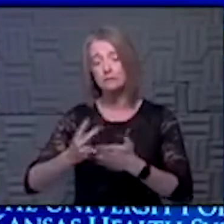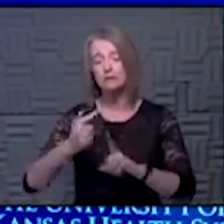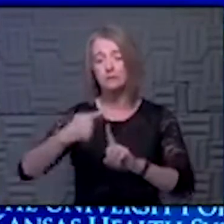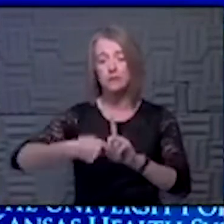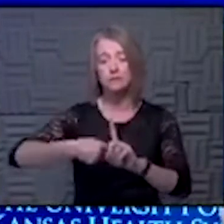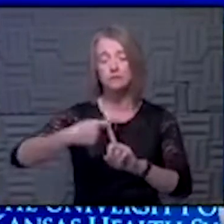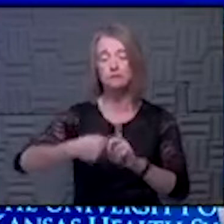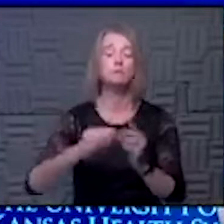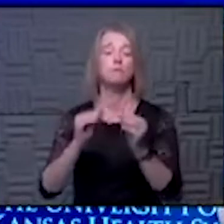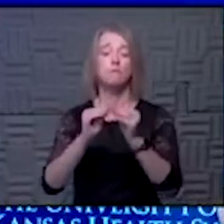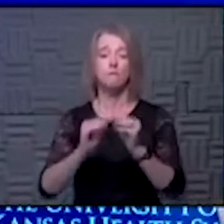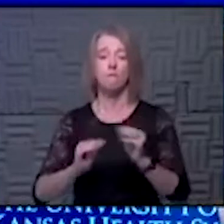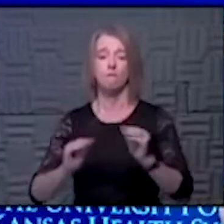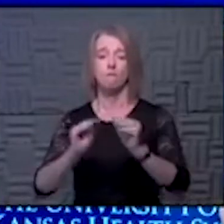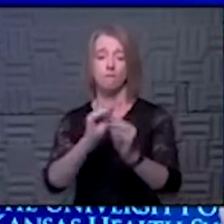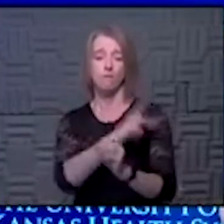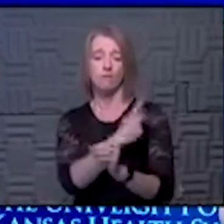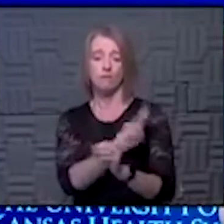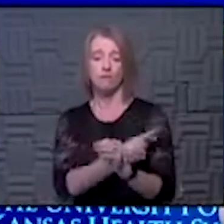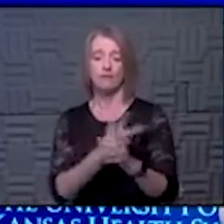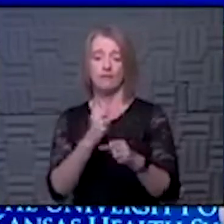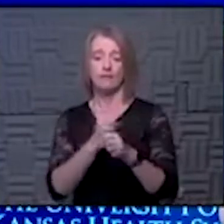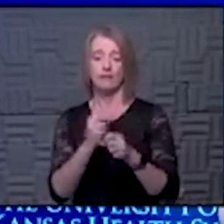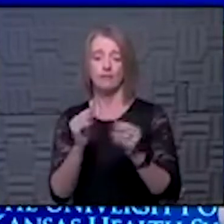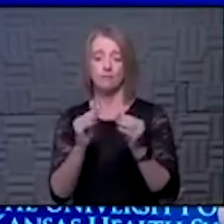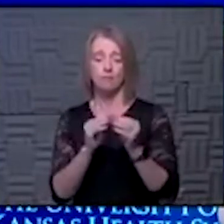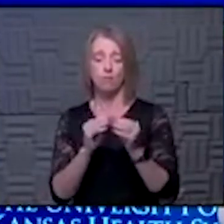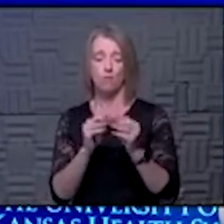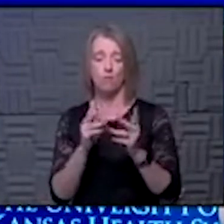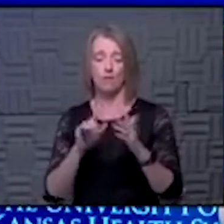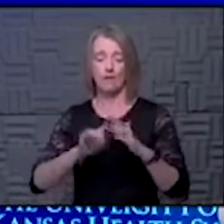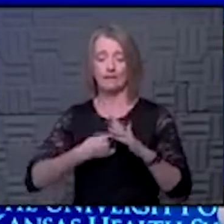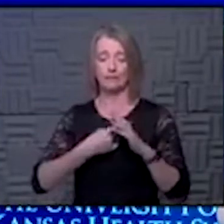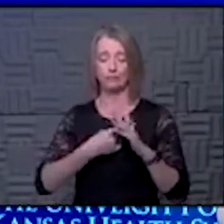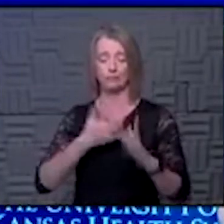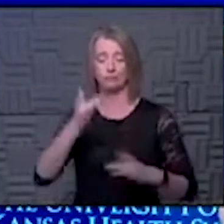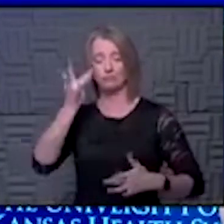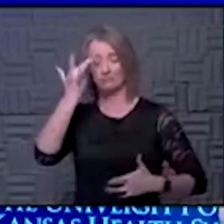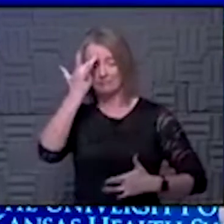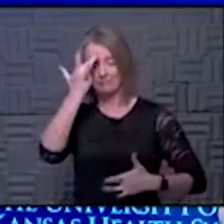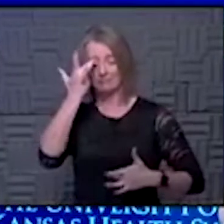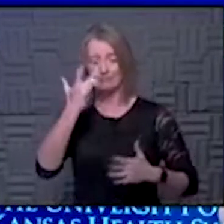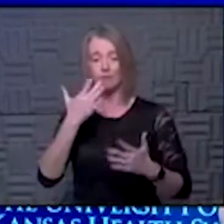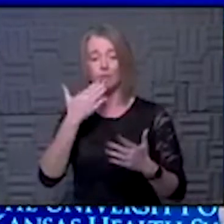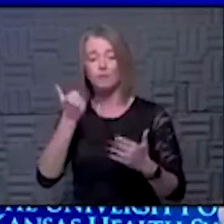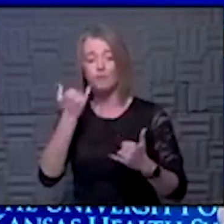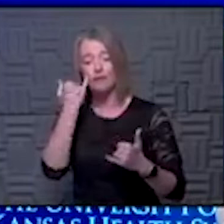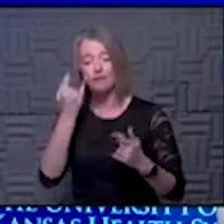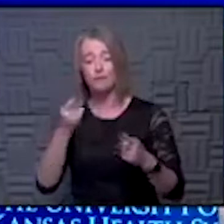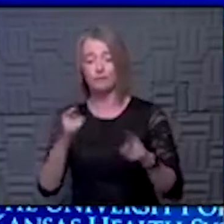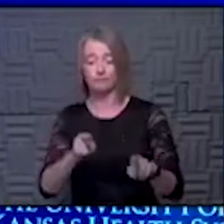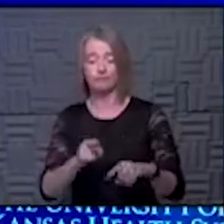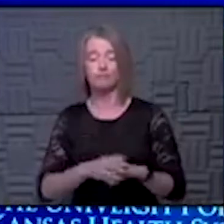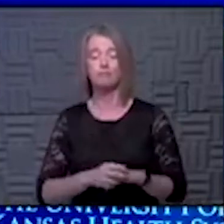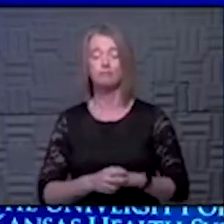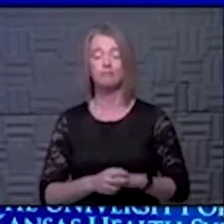and more patients get farther out from their initial infection, we have a better idea of what's happening.